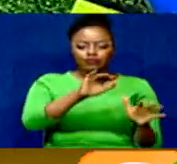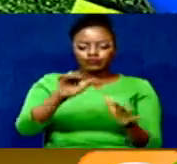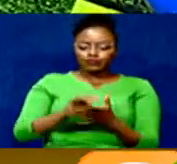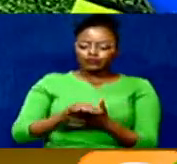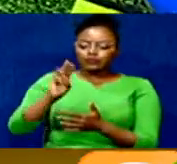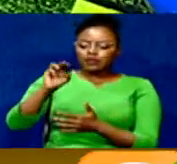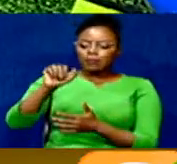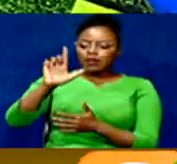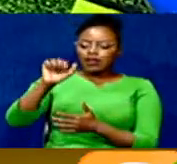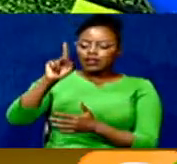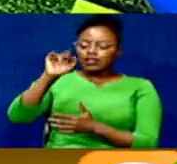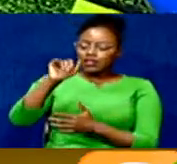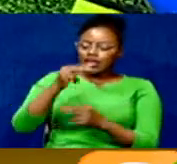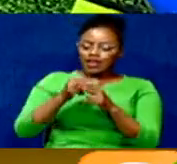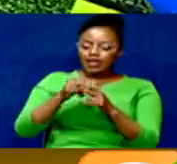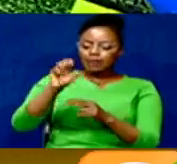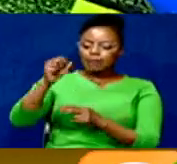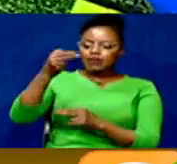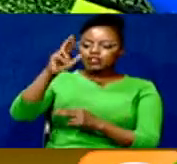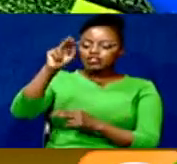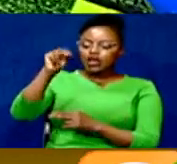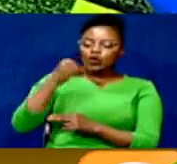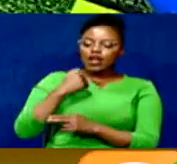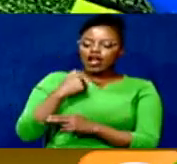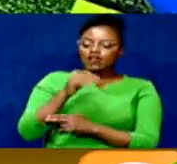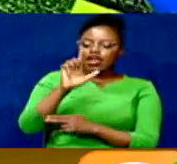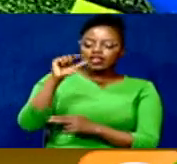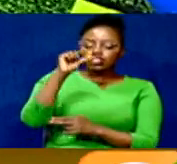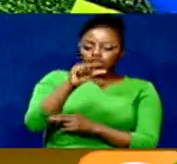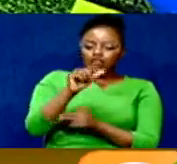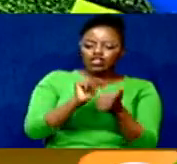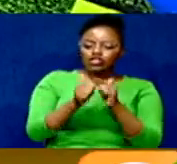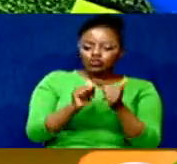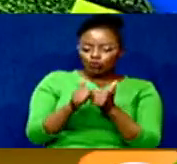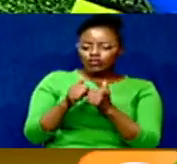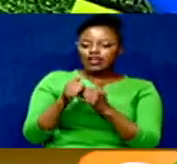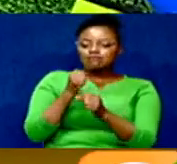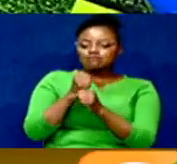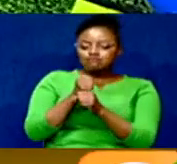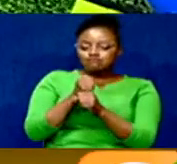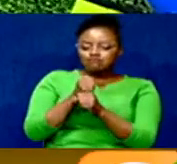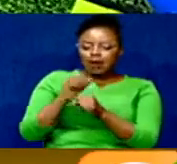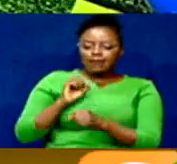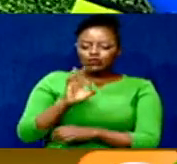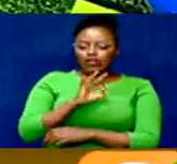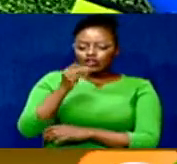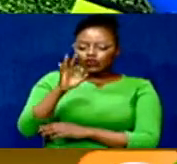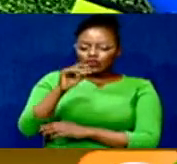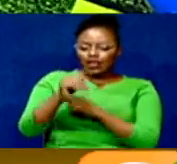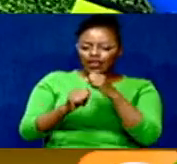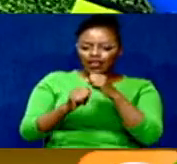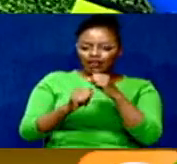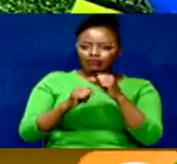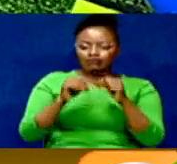Malkia strikers right attacker Sharon Chepchumba has been named the LG SJAK Sports Personality of the Month of May after she was voted the